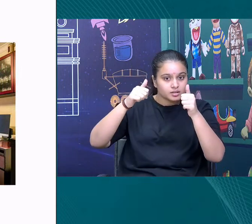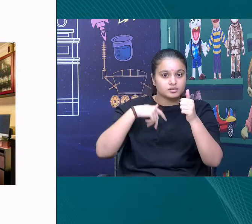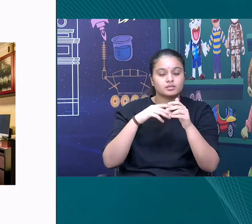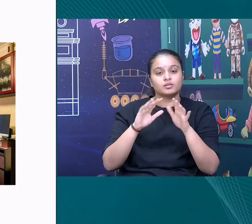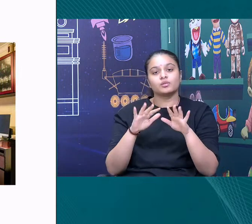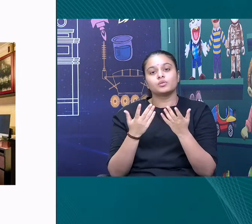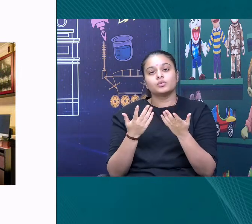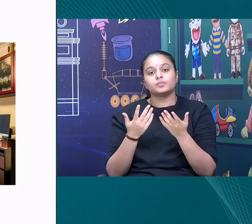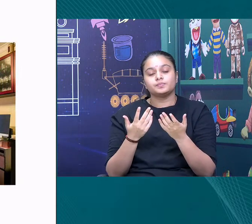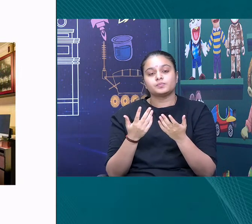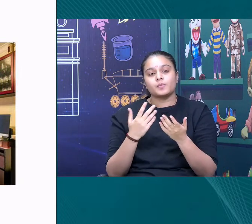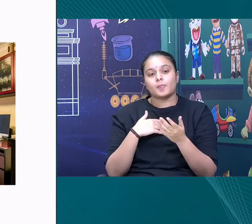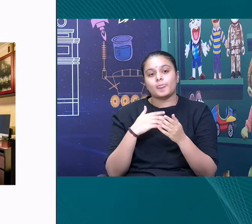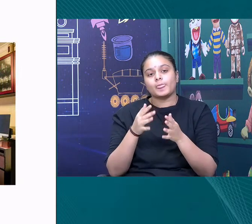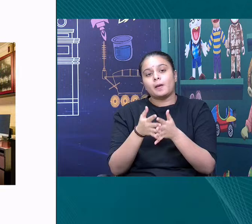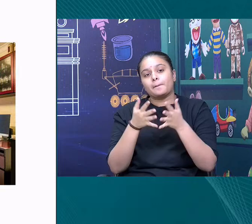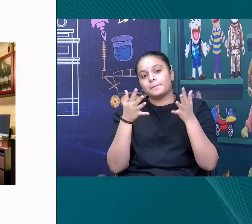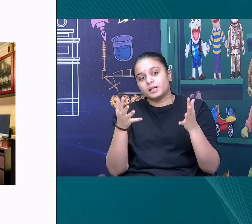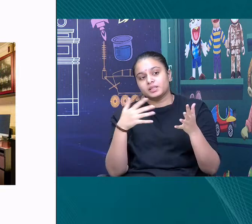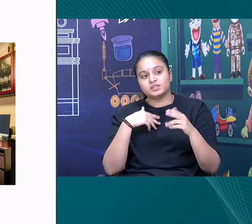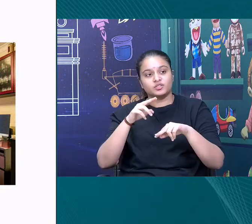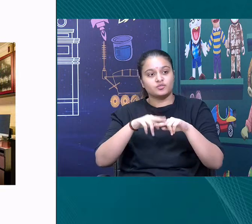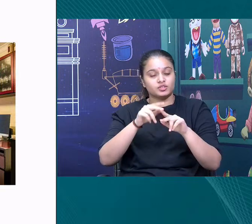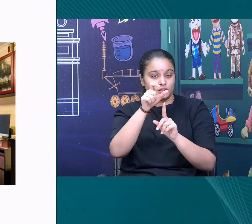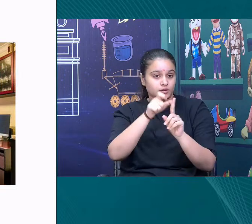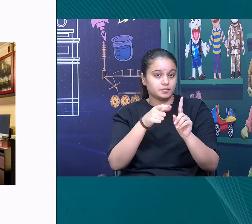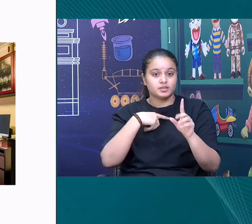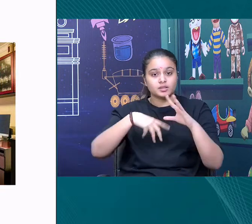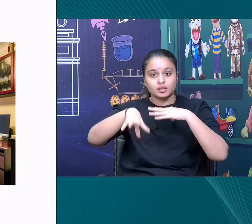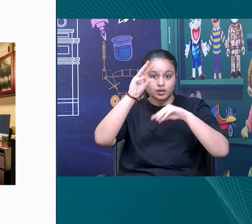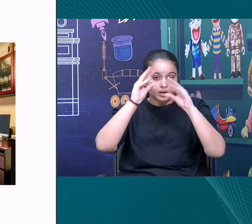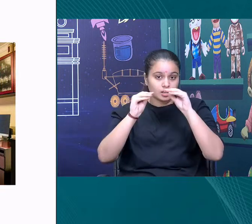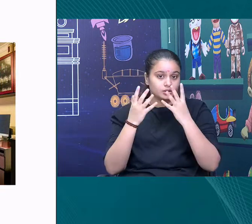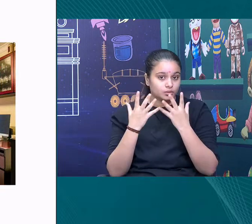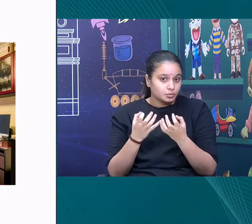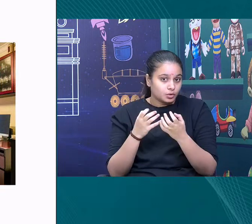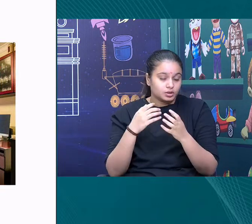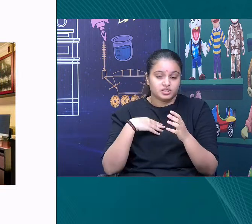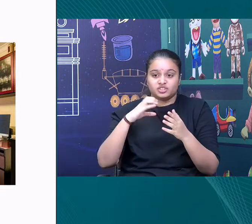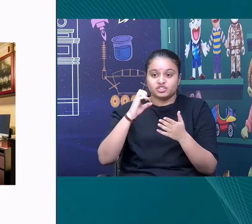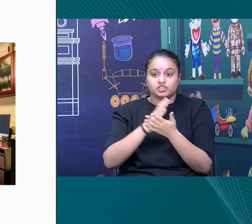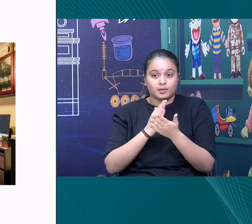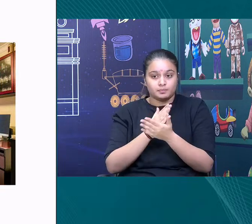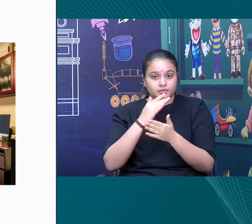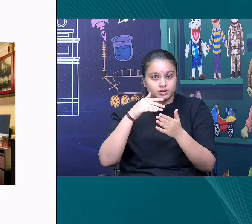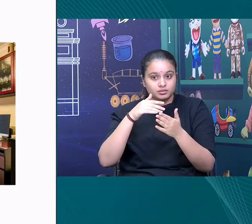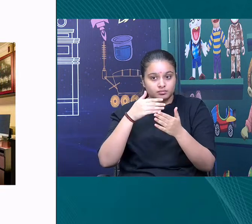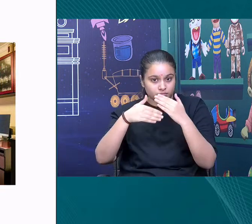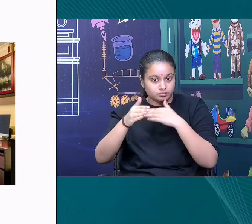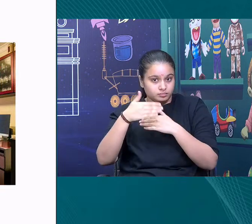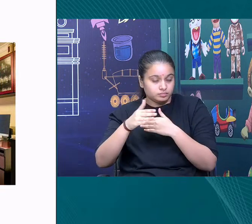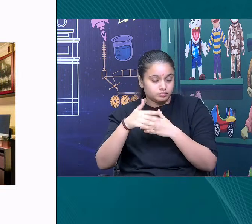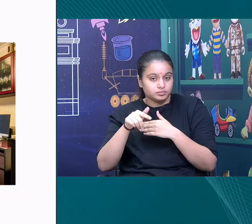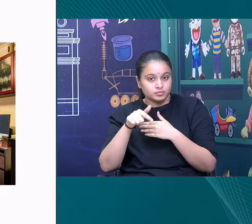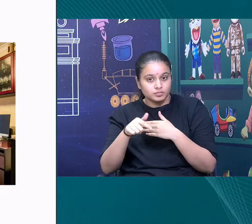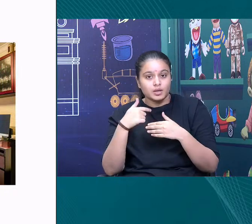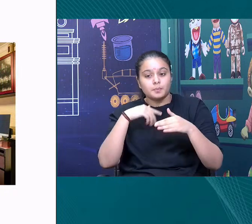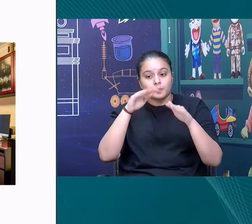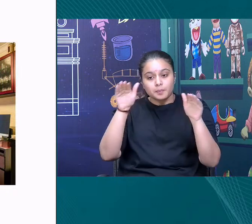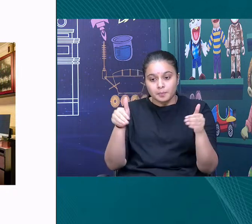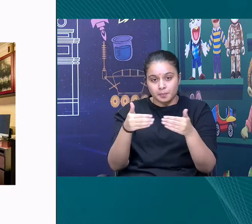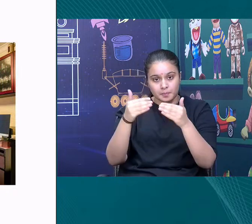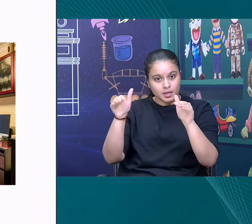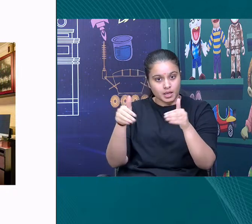and there is a lot that Firdaus Kanga wants to learn. During the chapter, he says that when I meet people